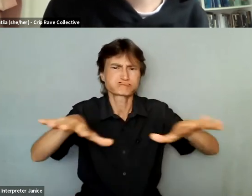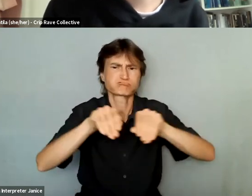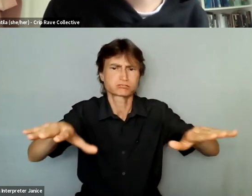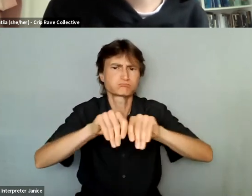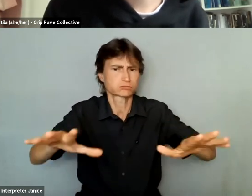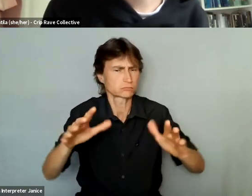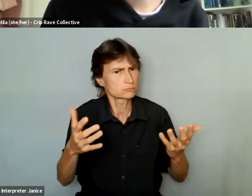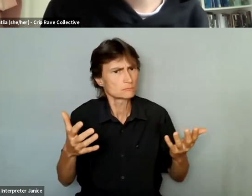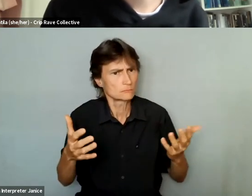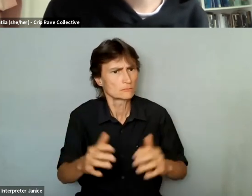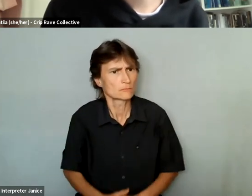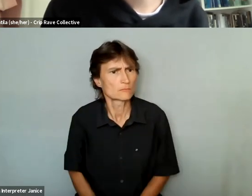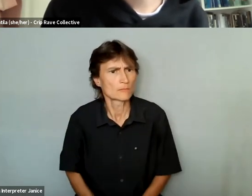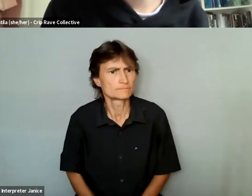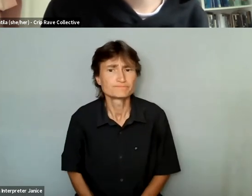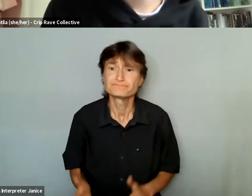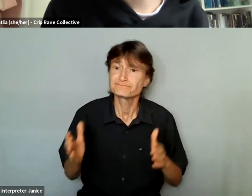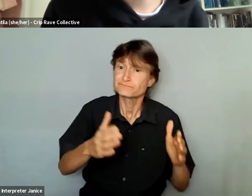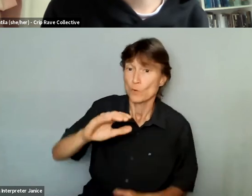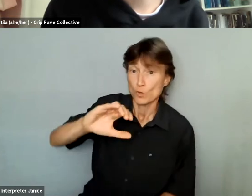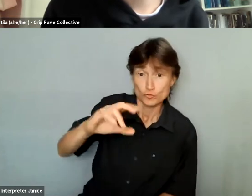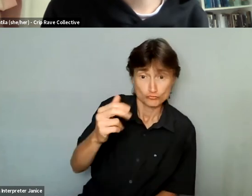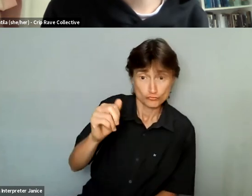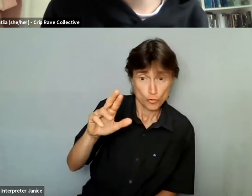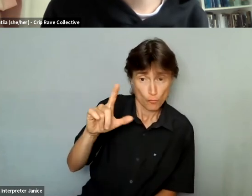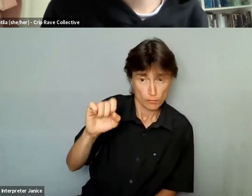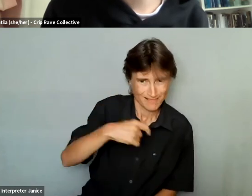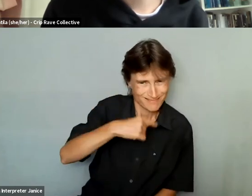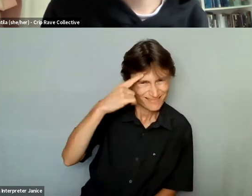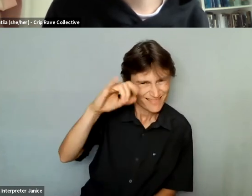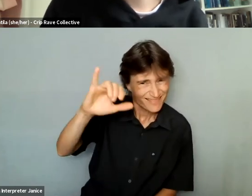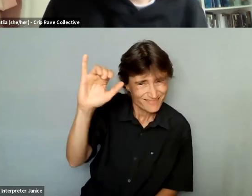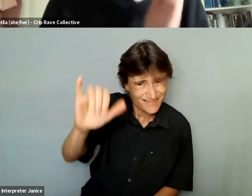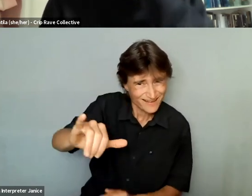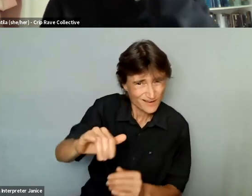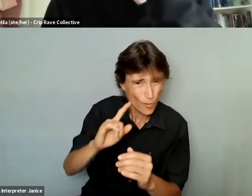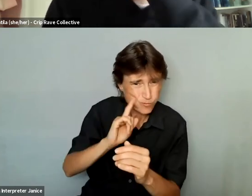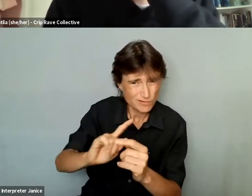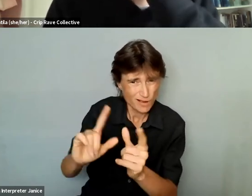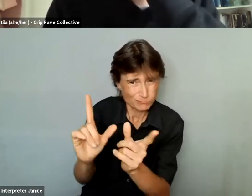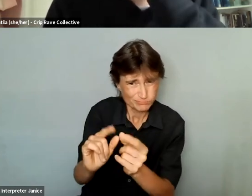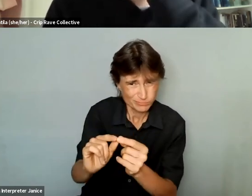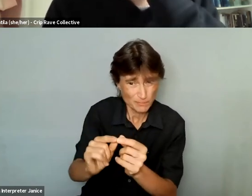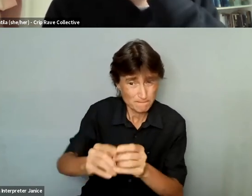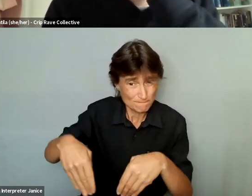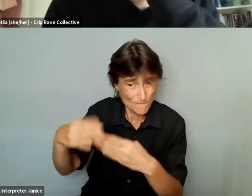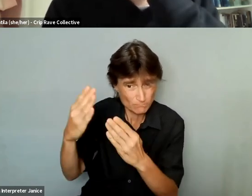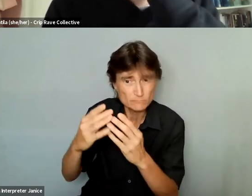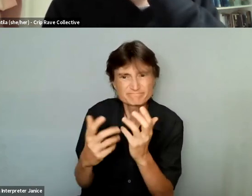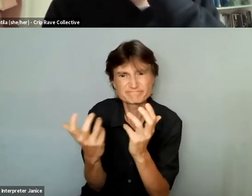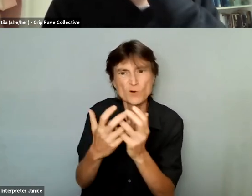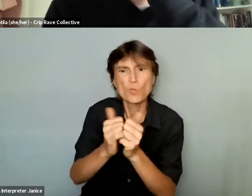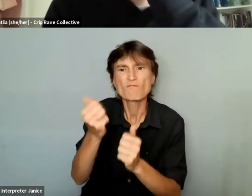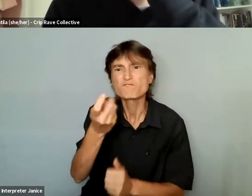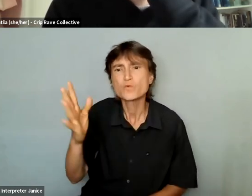I think this is possibly going to segue nicely into some of the questions that we've got coming through. I had just another,